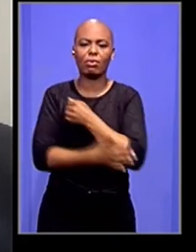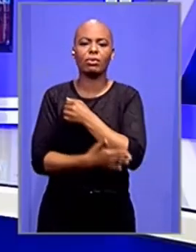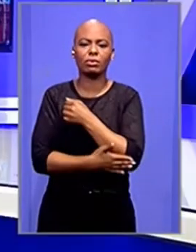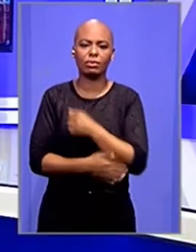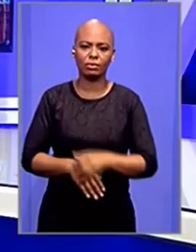find similar occurrences in the future. The report confirms, I believe, what most South Africans already